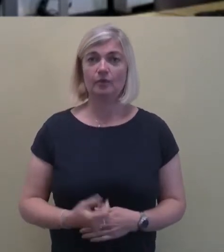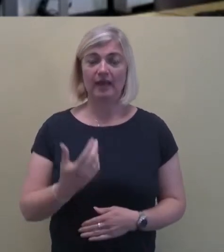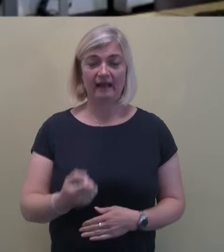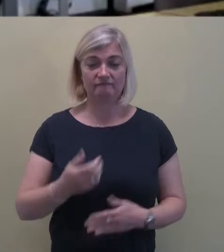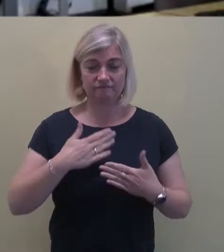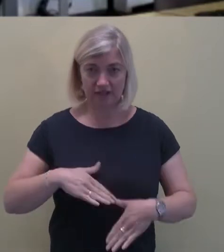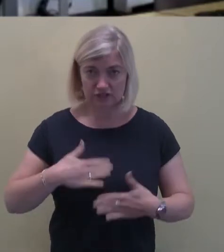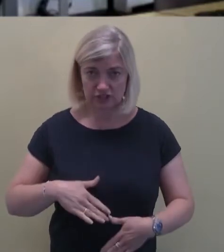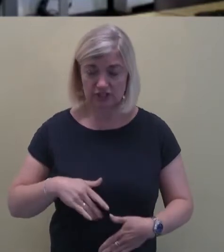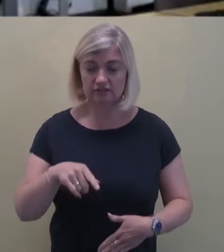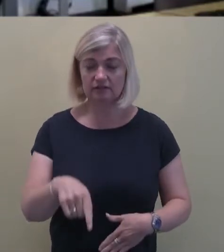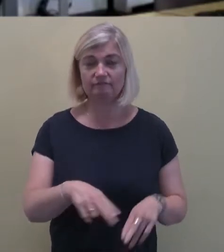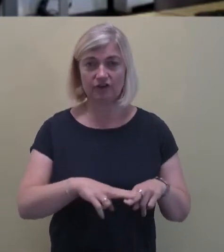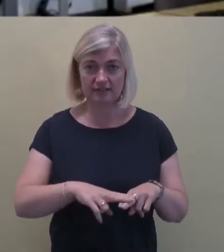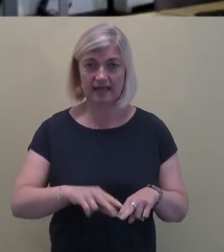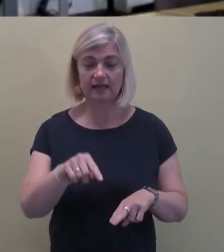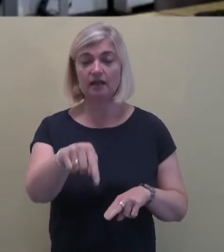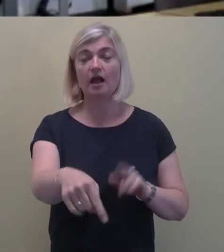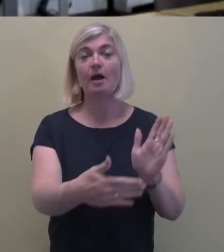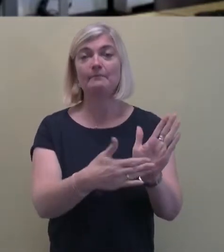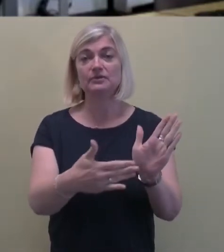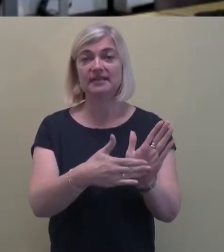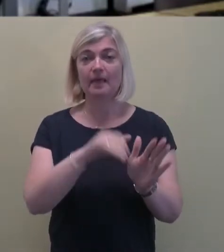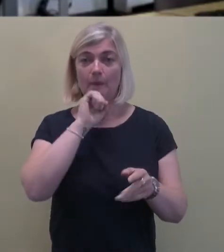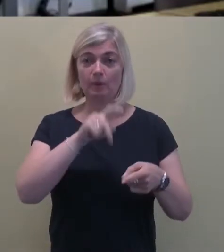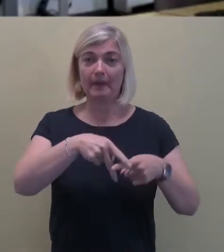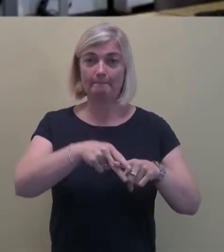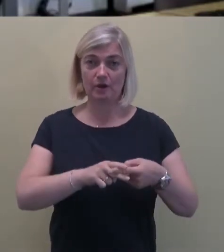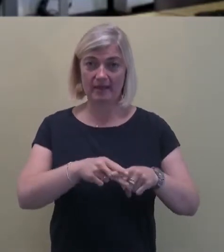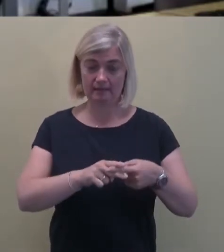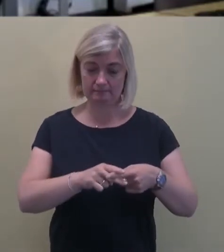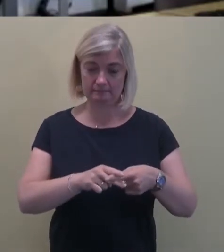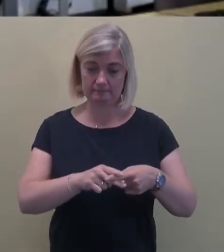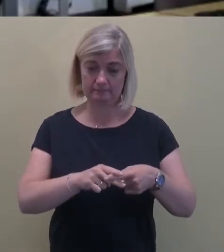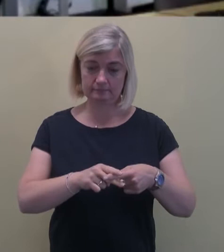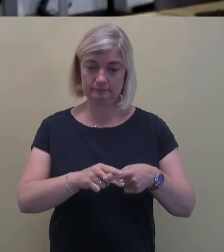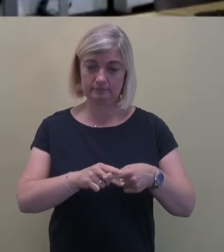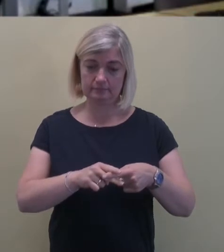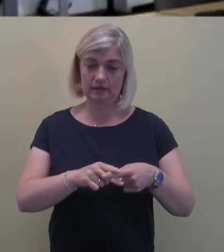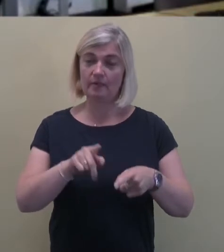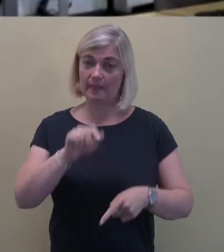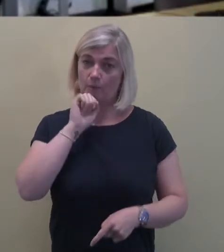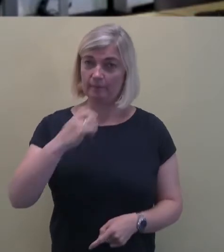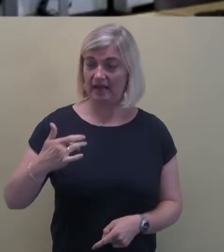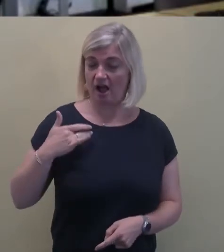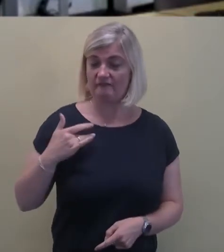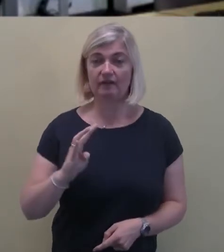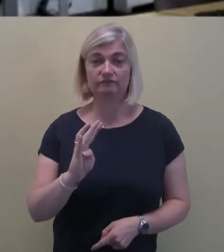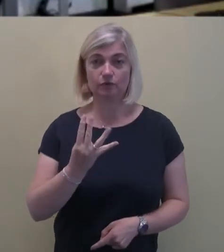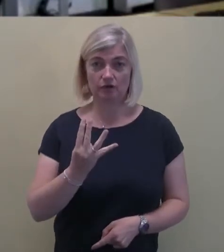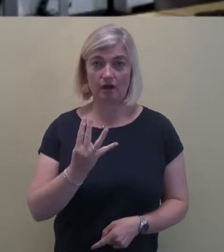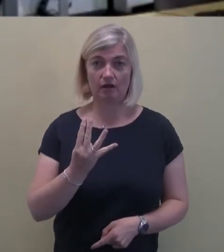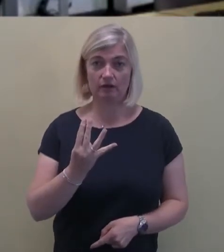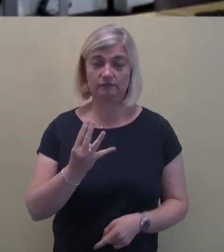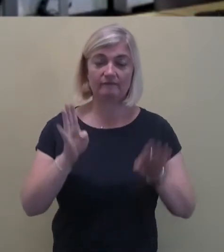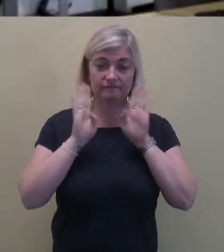have actually already applied for a course. It might not be computing, it might be a different course at the college, and they want to know what's happening next. I just want